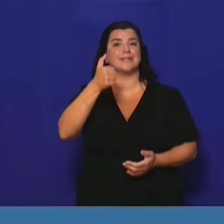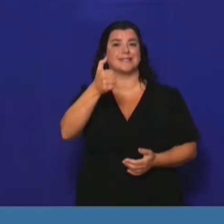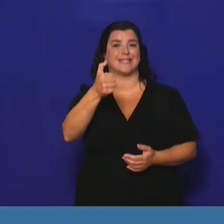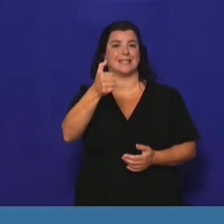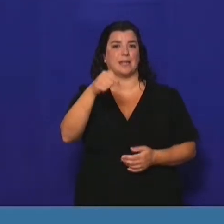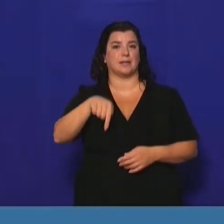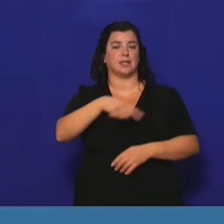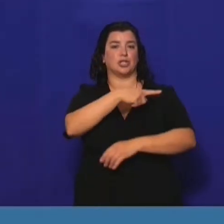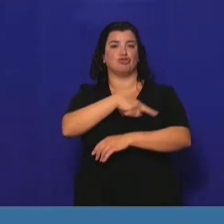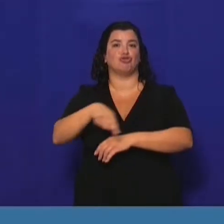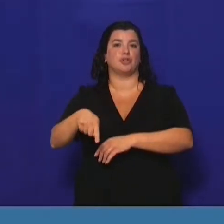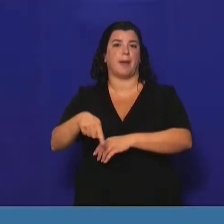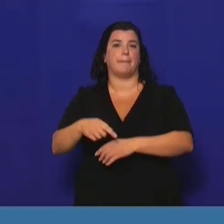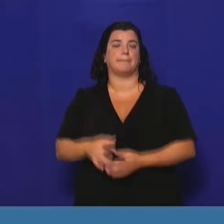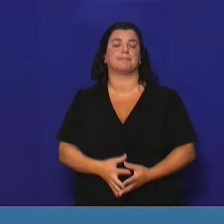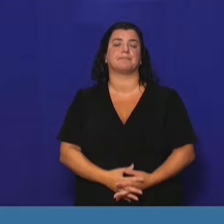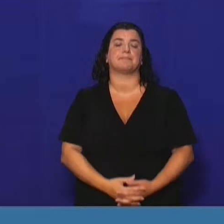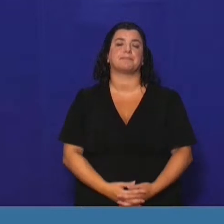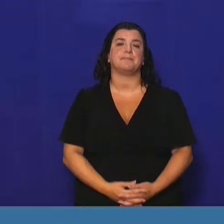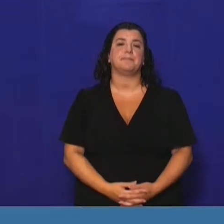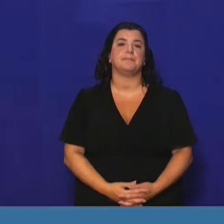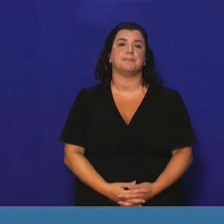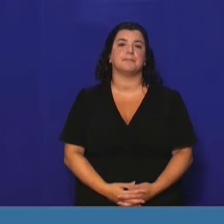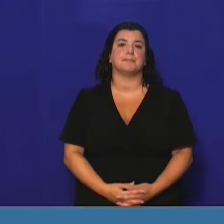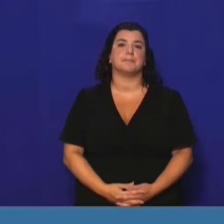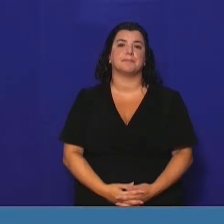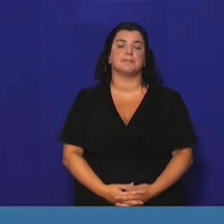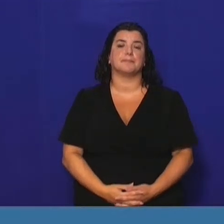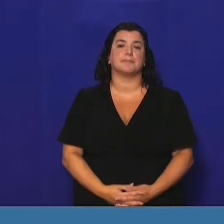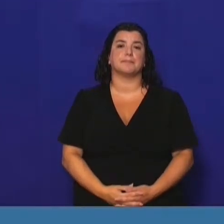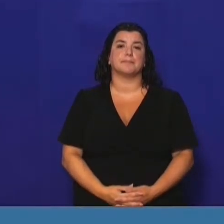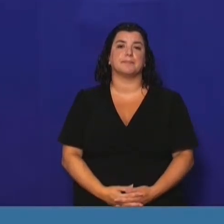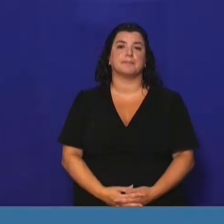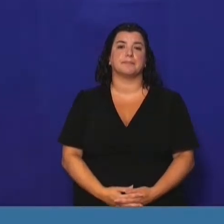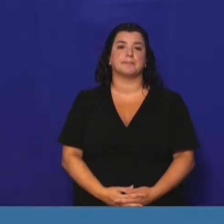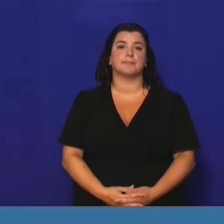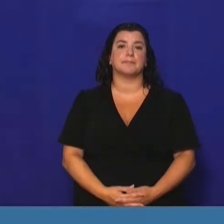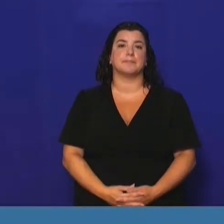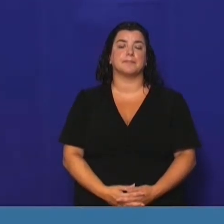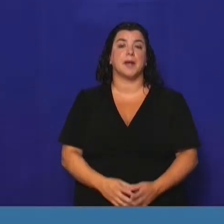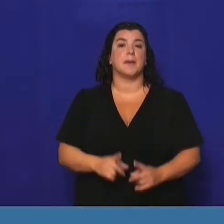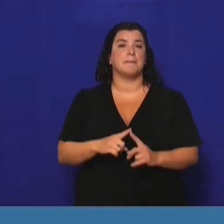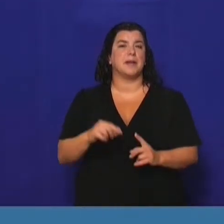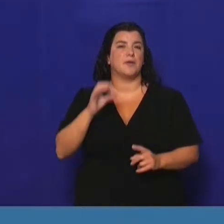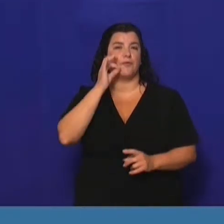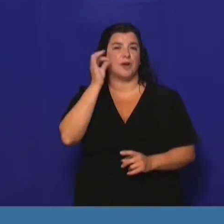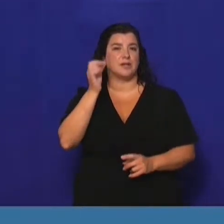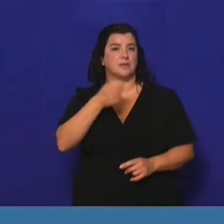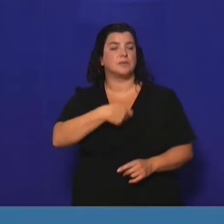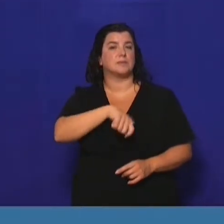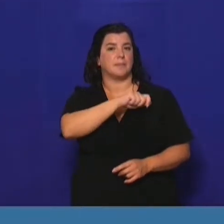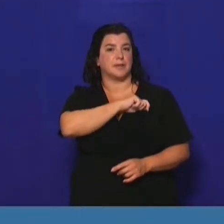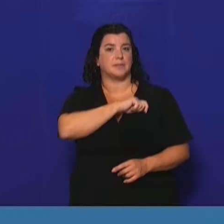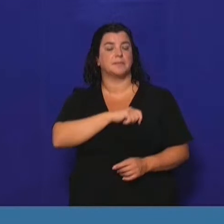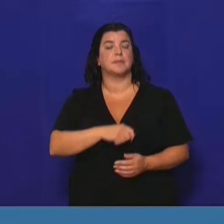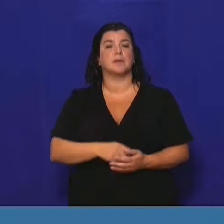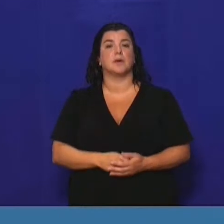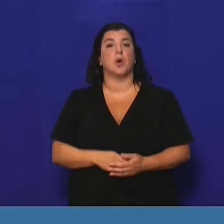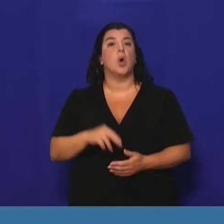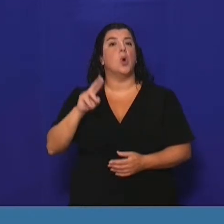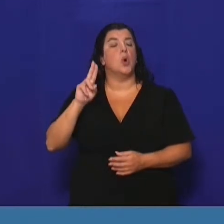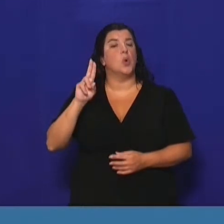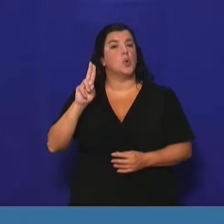week who were actually positive from these amber countries. They were France and Spain. We have also added